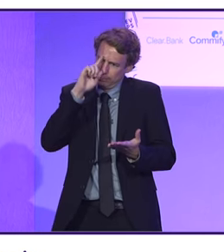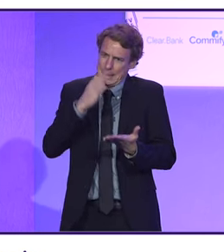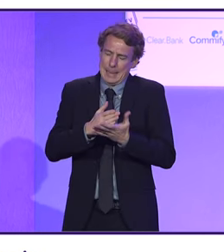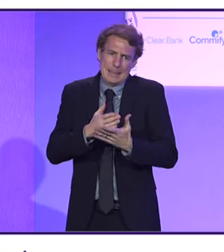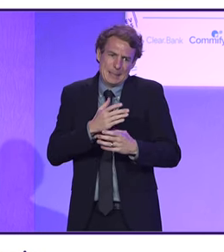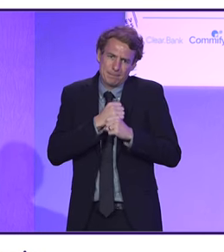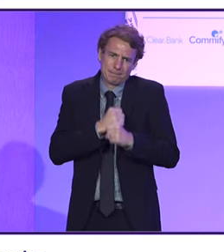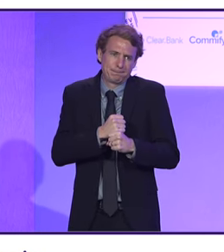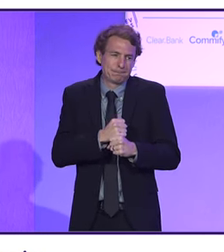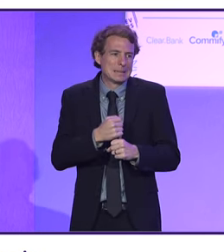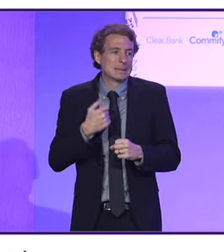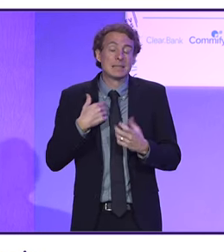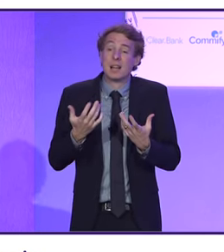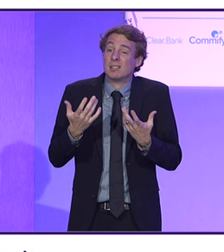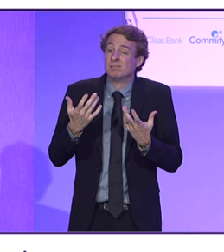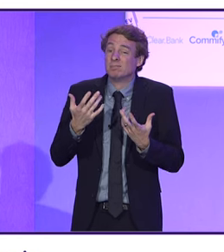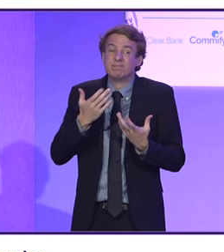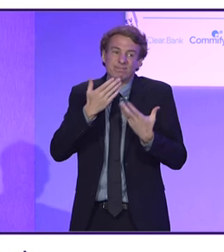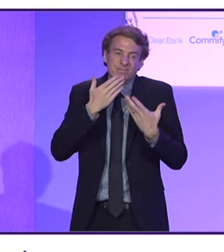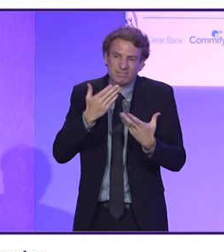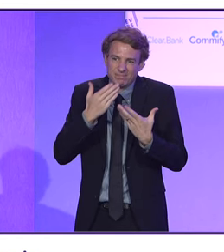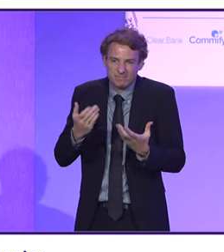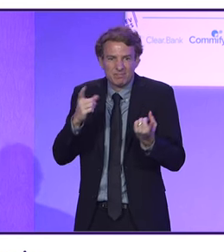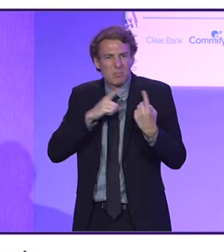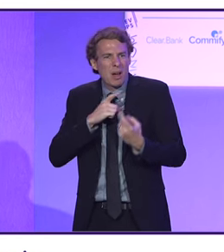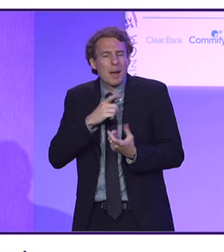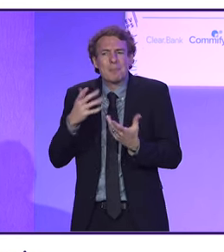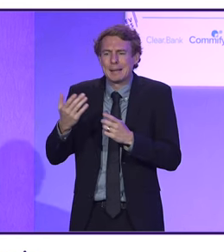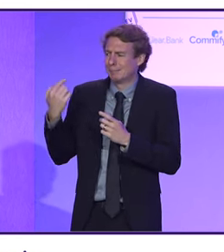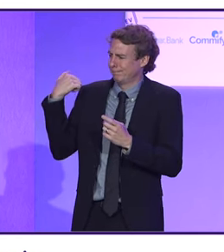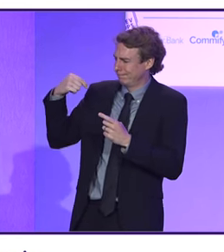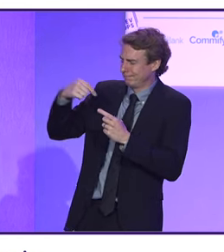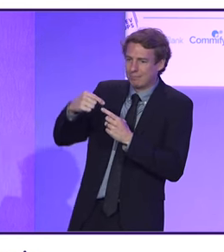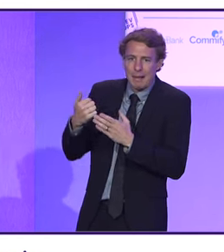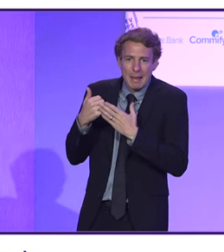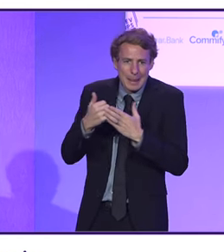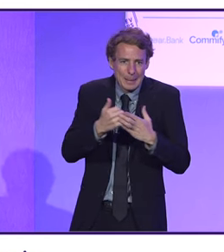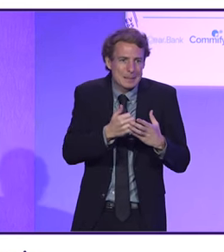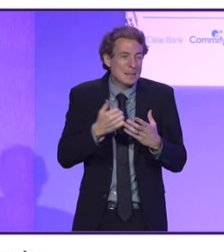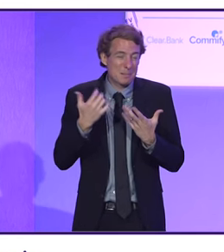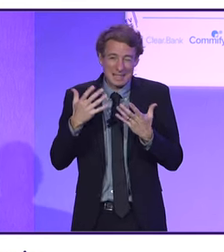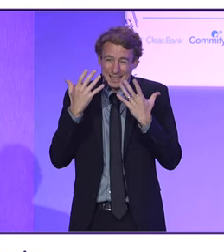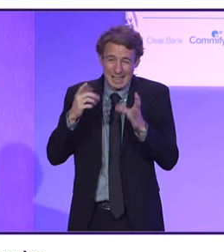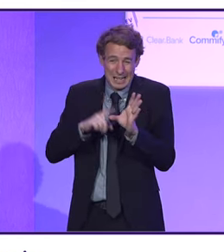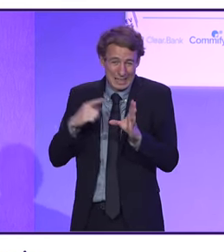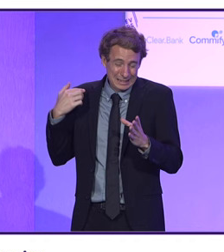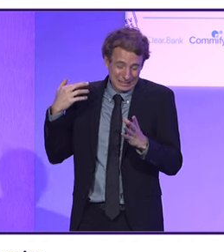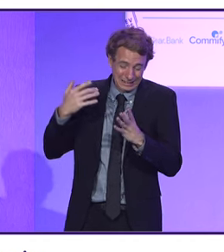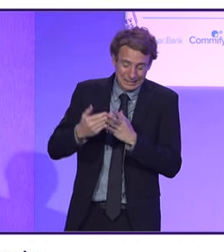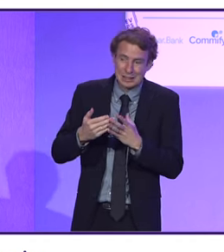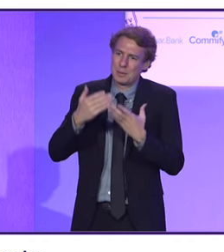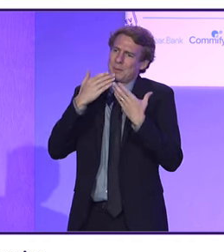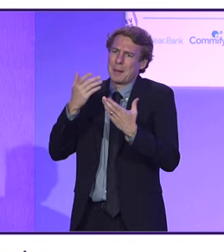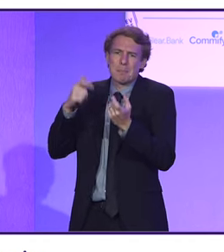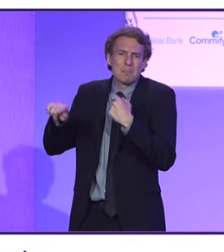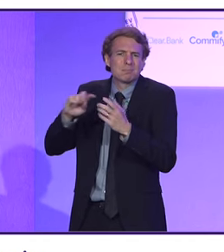got. A thank you to all the organizers, both past and present, who are here today and aren't with us, for putting this on for 10 years. So thank you so much, organizers.